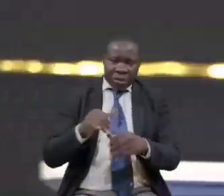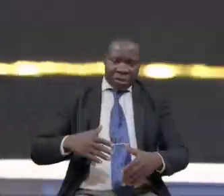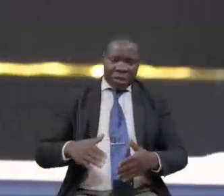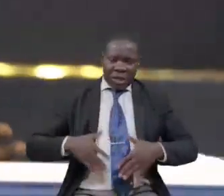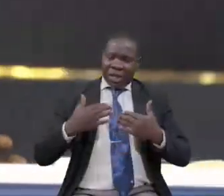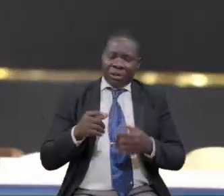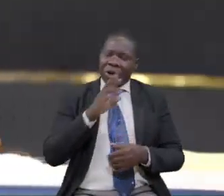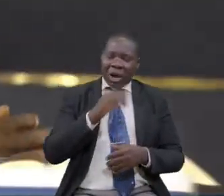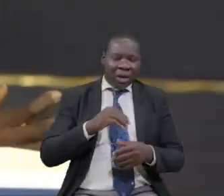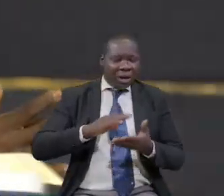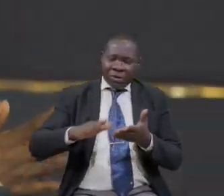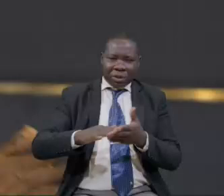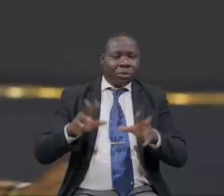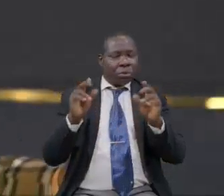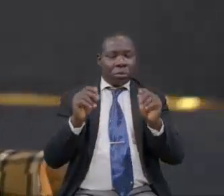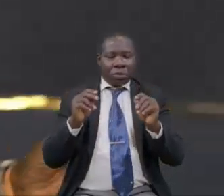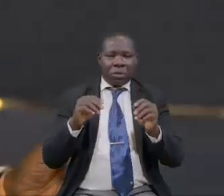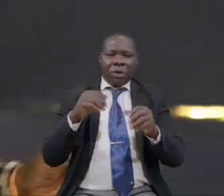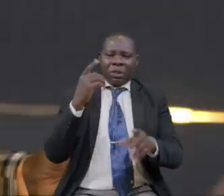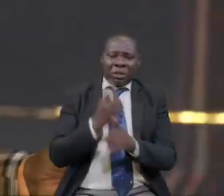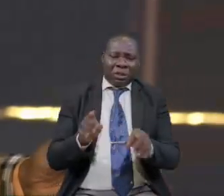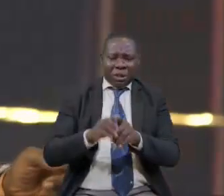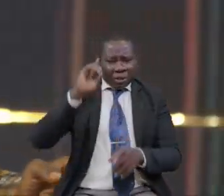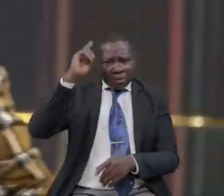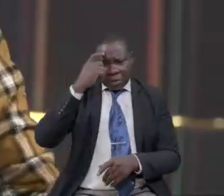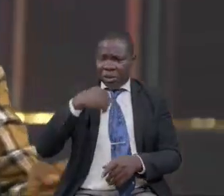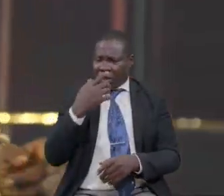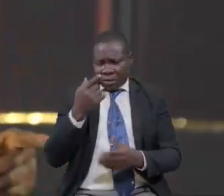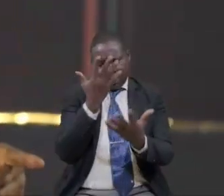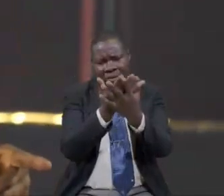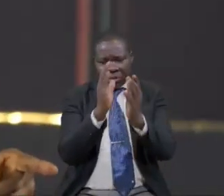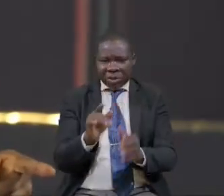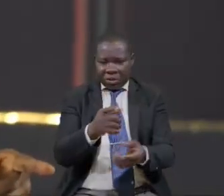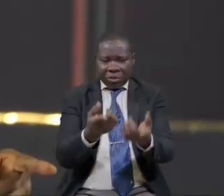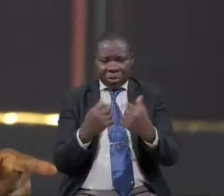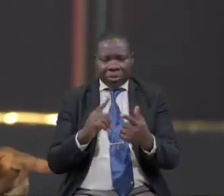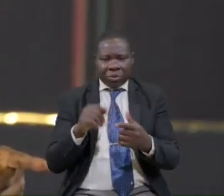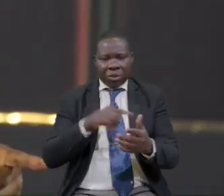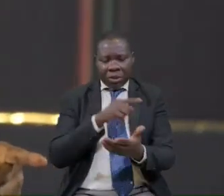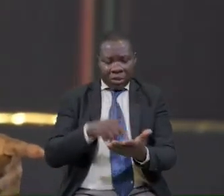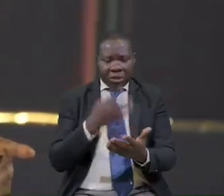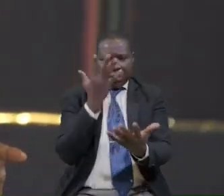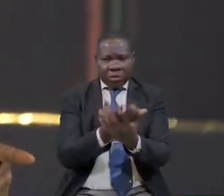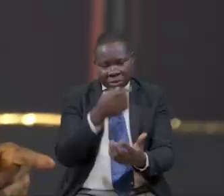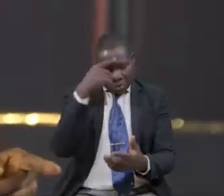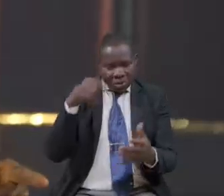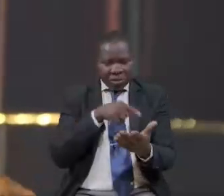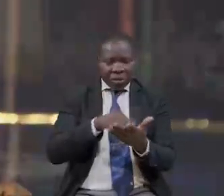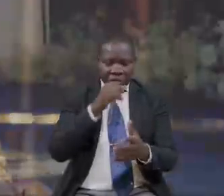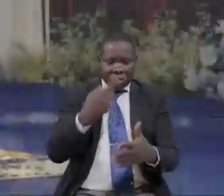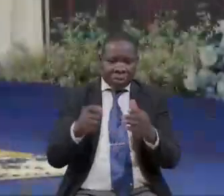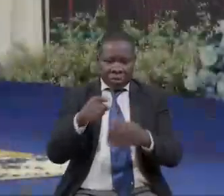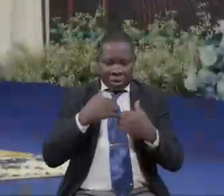telling a prisoner, now you came to this prison because here is what you have done. You are now